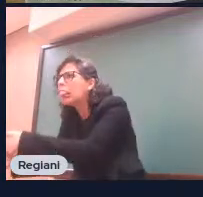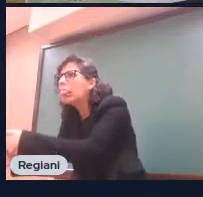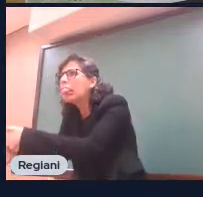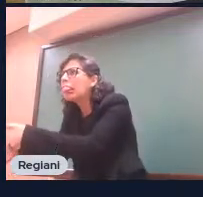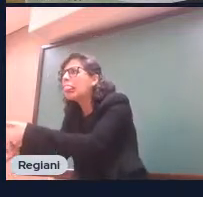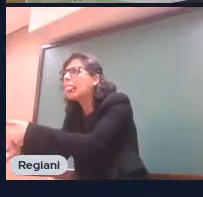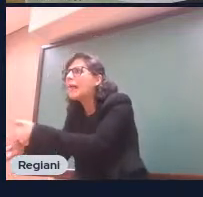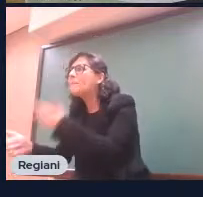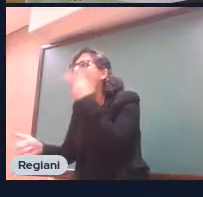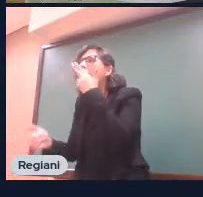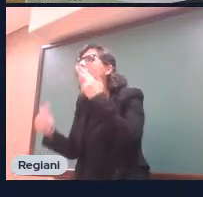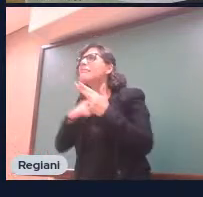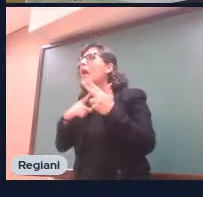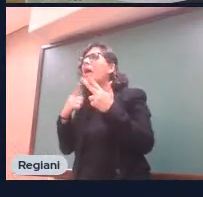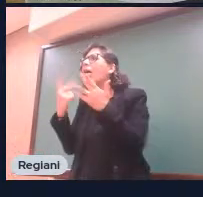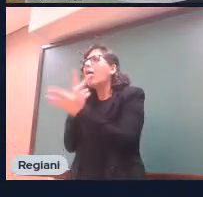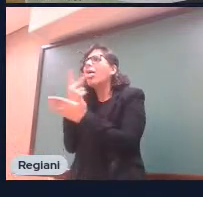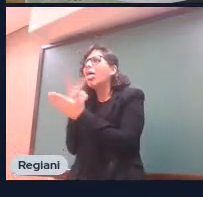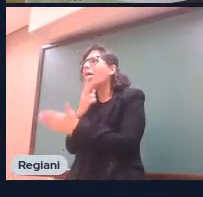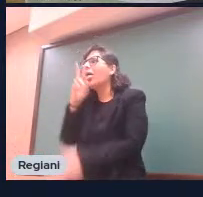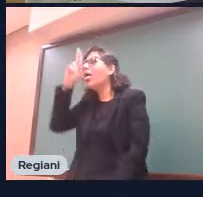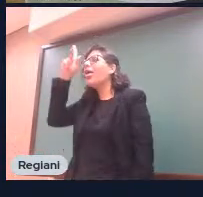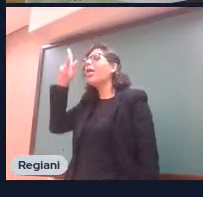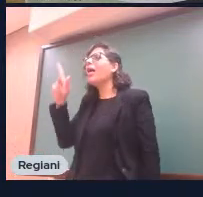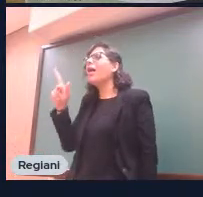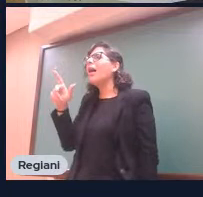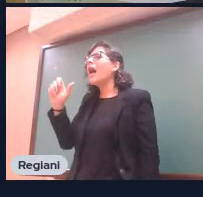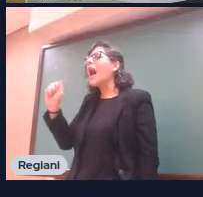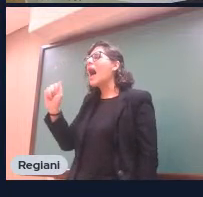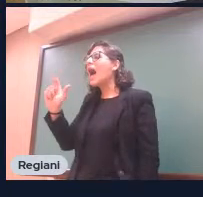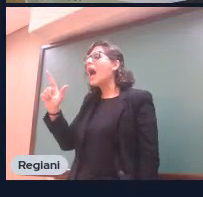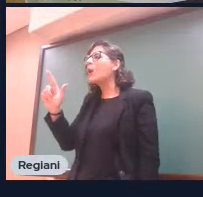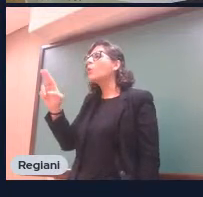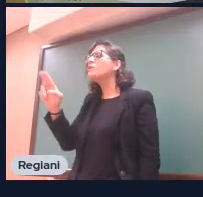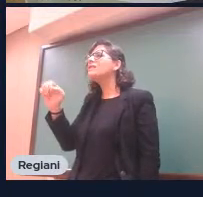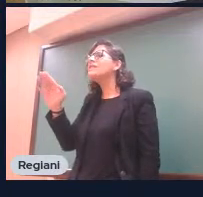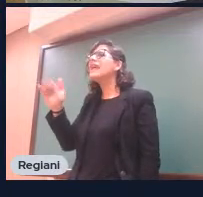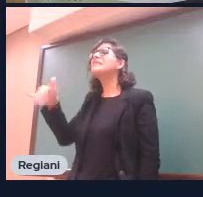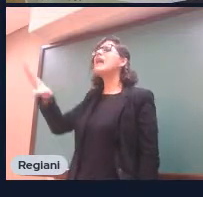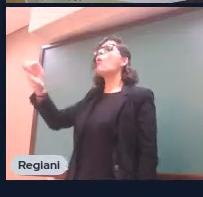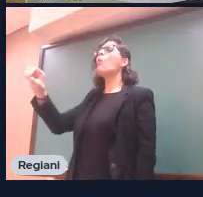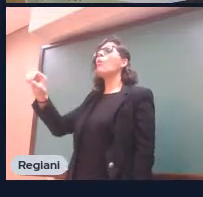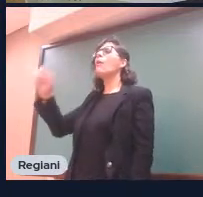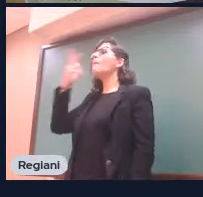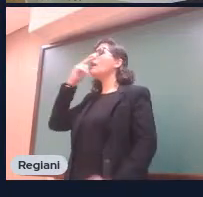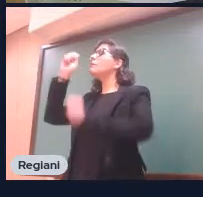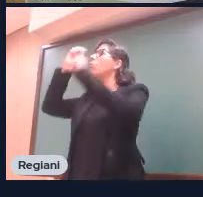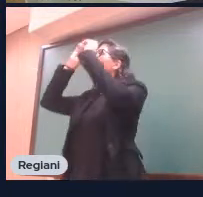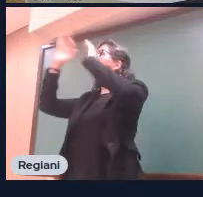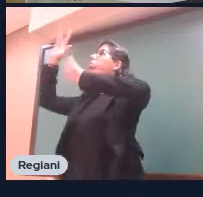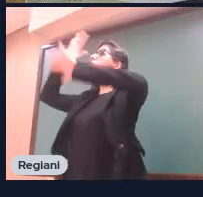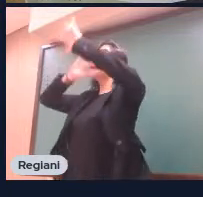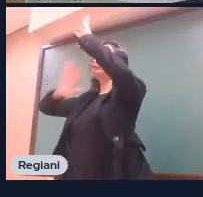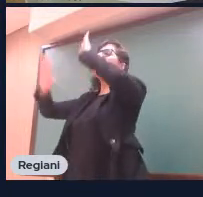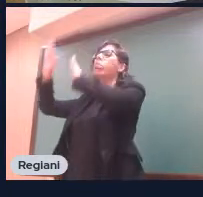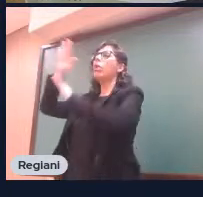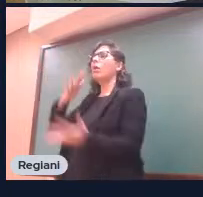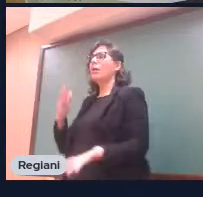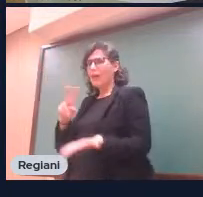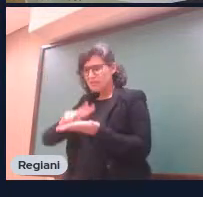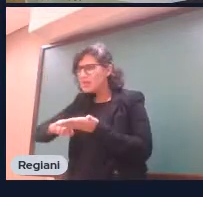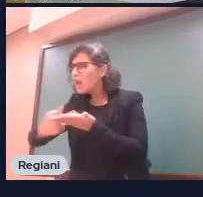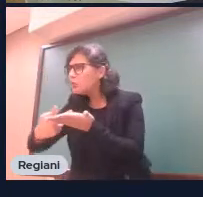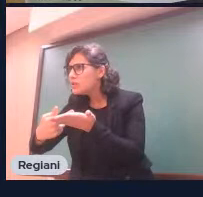Hallucinating, that's the term we use. Because what it did to solve Portuguese was to look at English, translate it